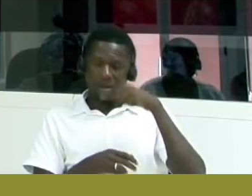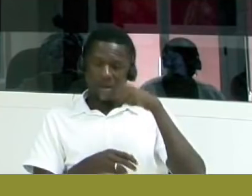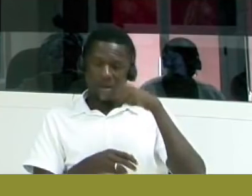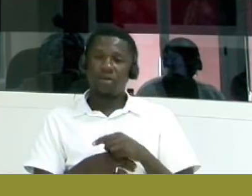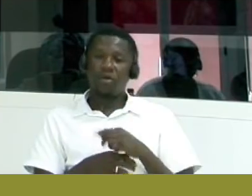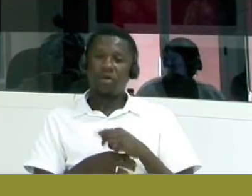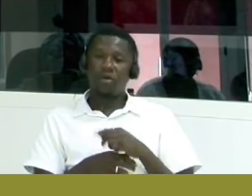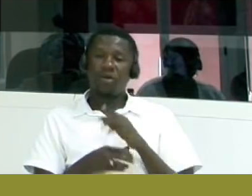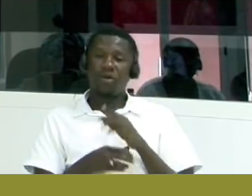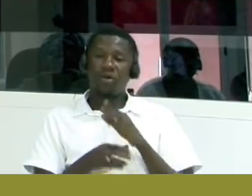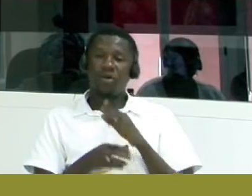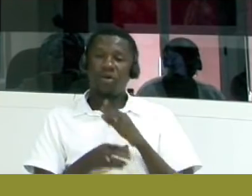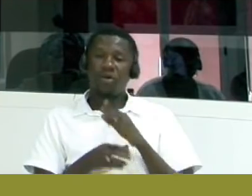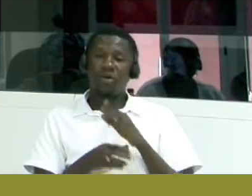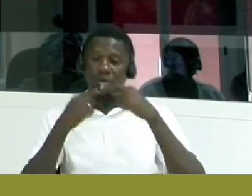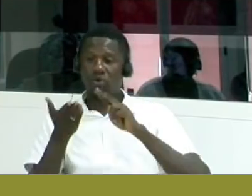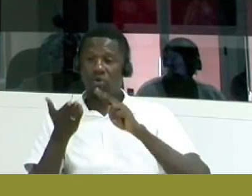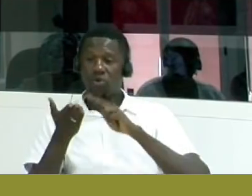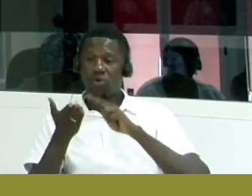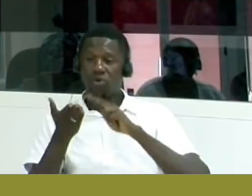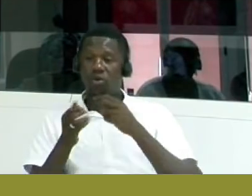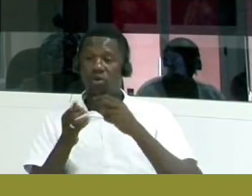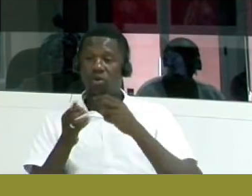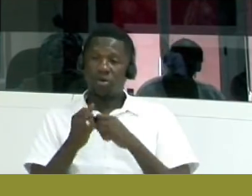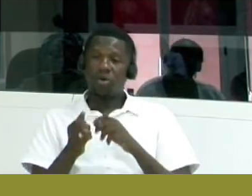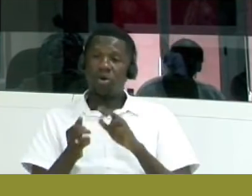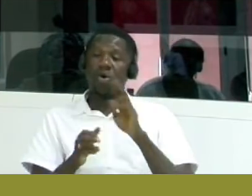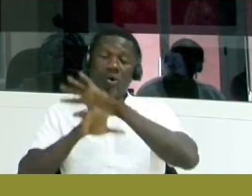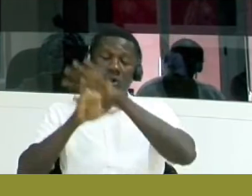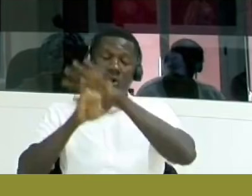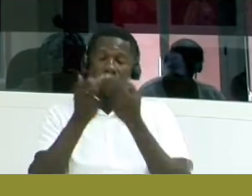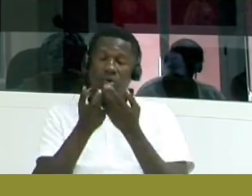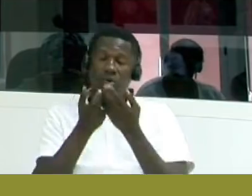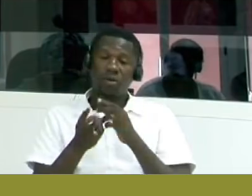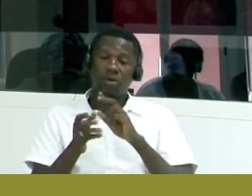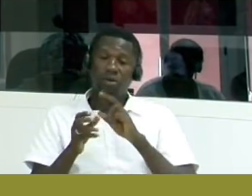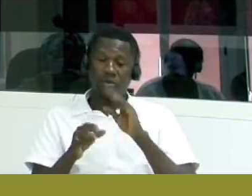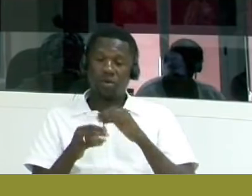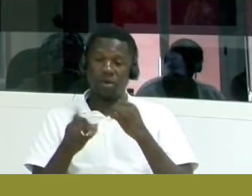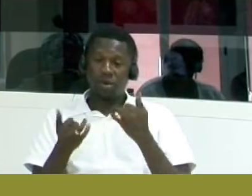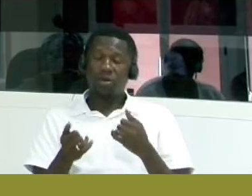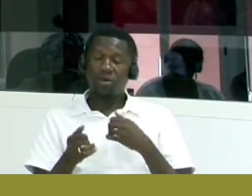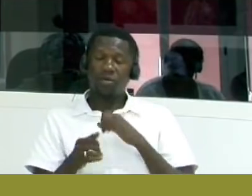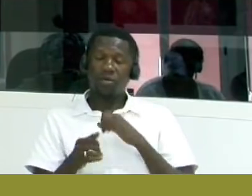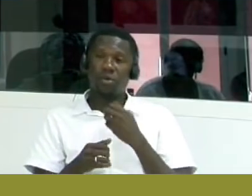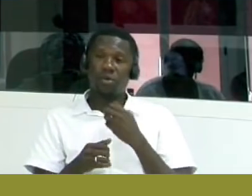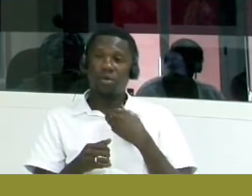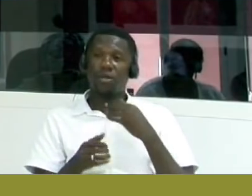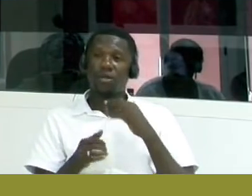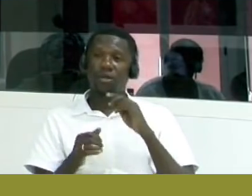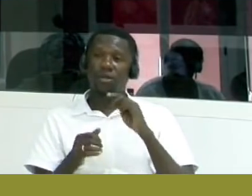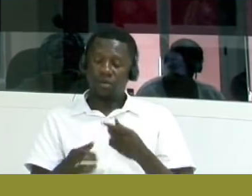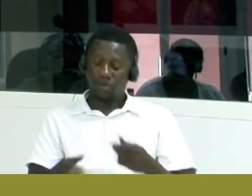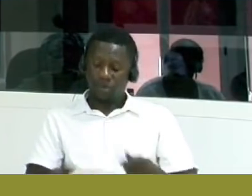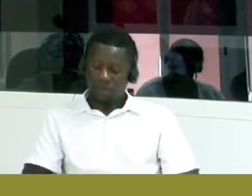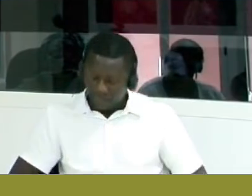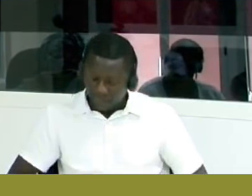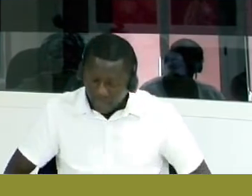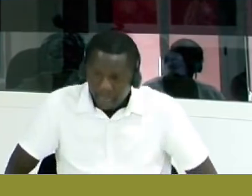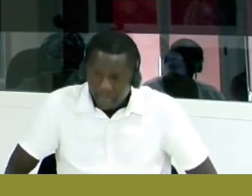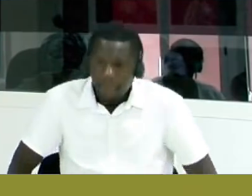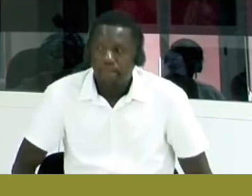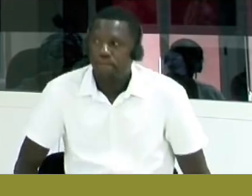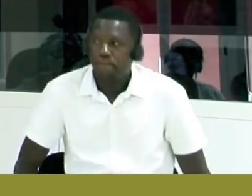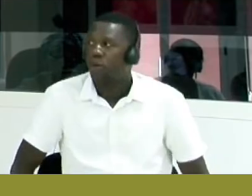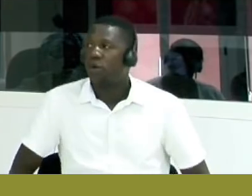normal circumstances, counsel. All what you are doing now is because we are in this dispensation. What was abnormal at the time? We